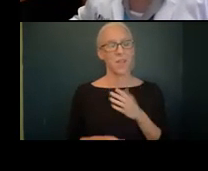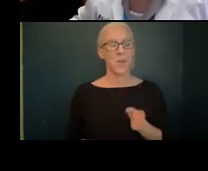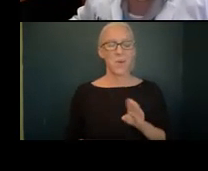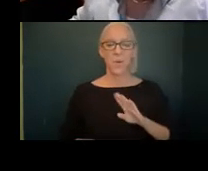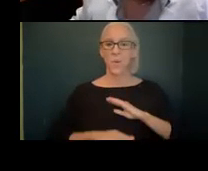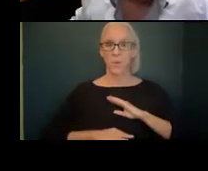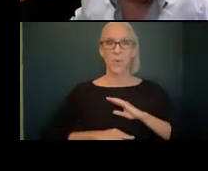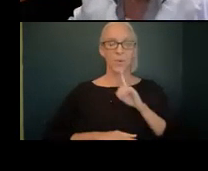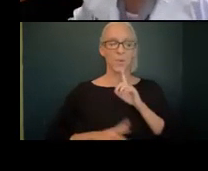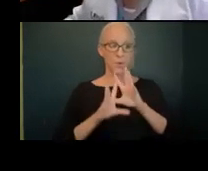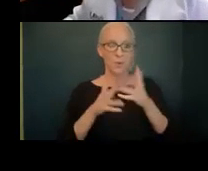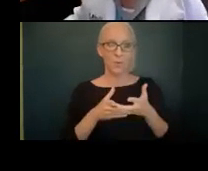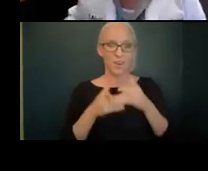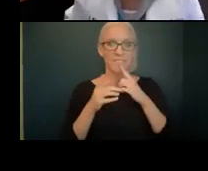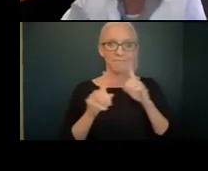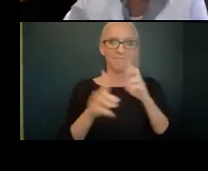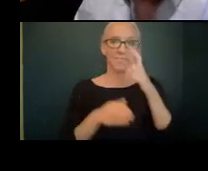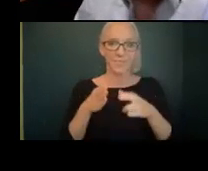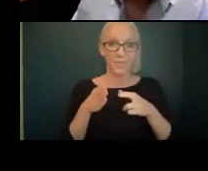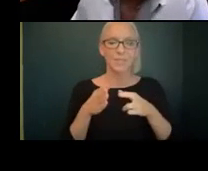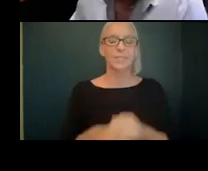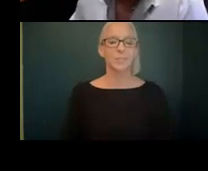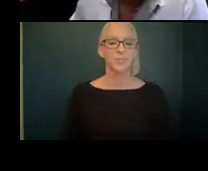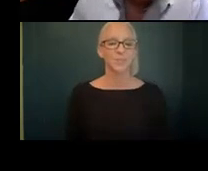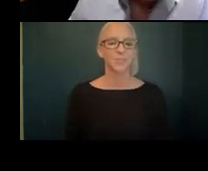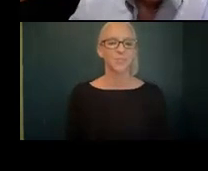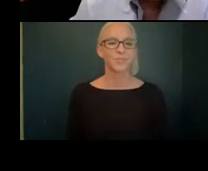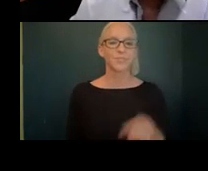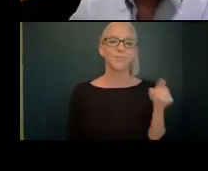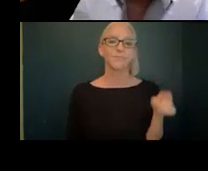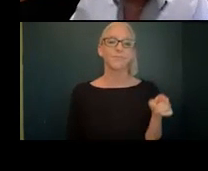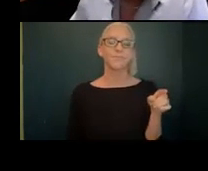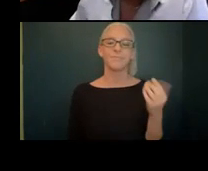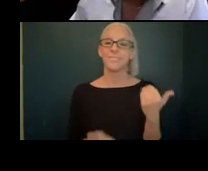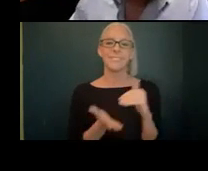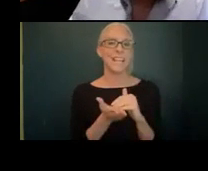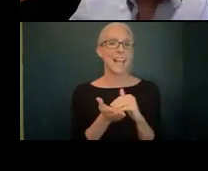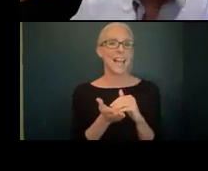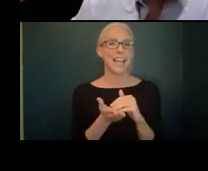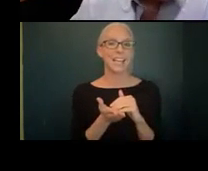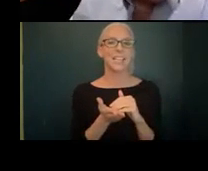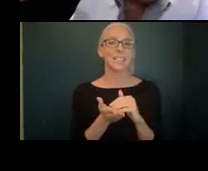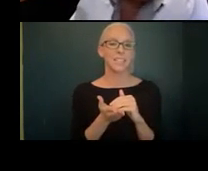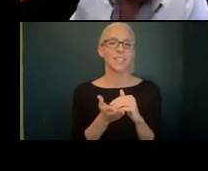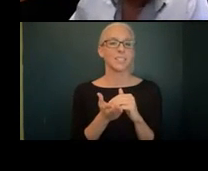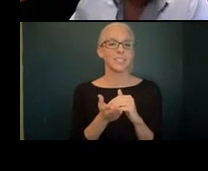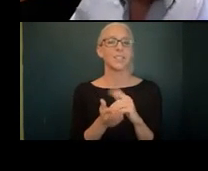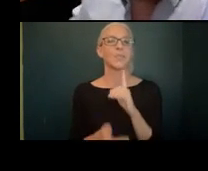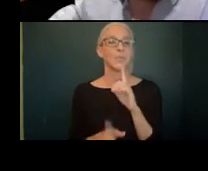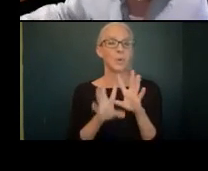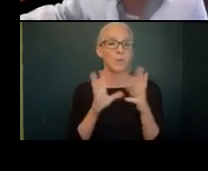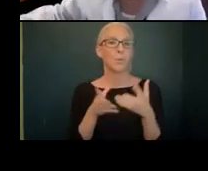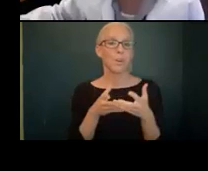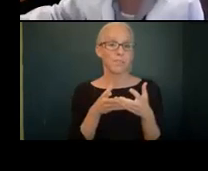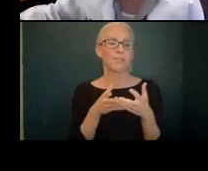that way. We've also followed the side effects. This is, again, the real world data on side effects. In general,